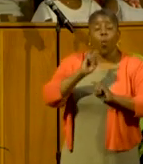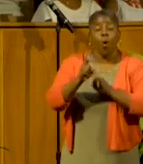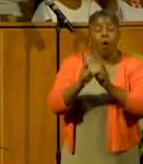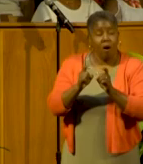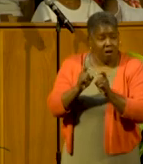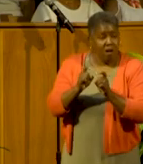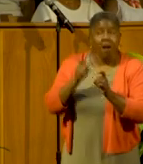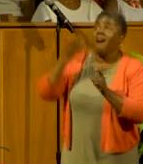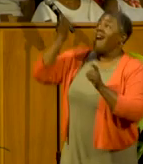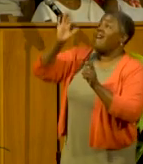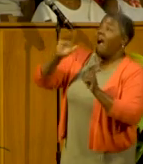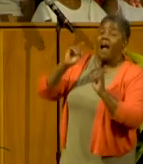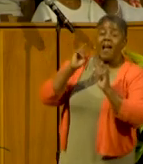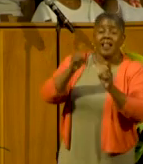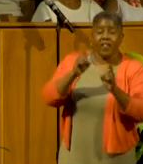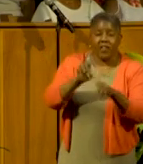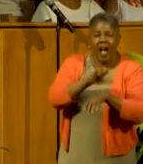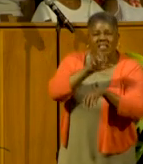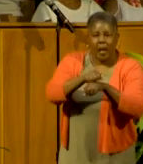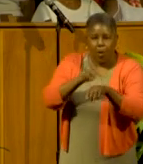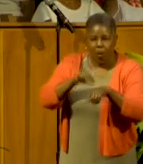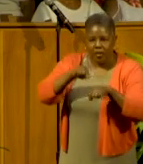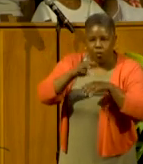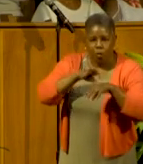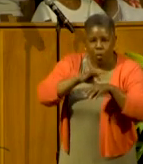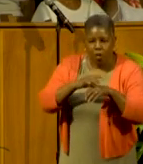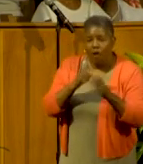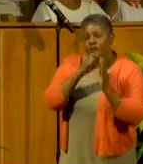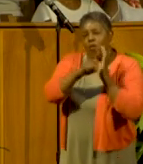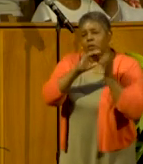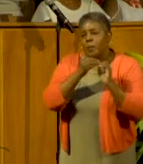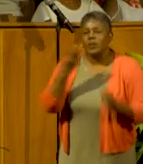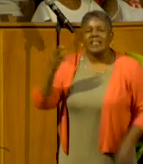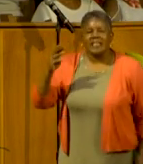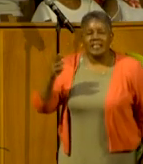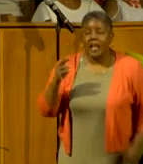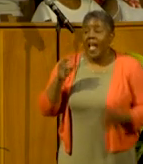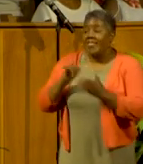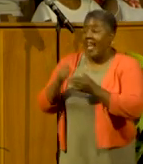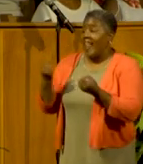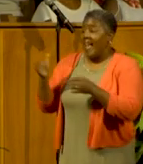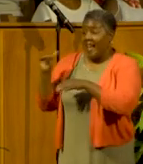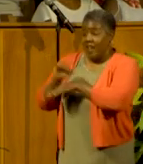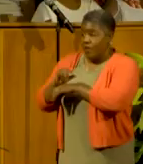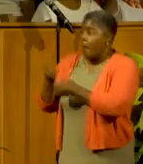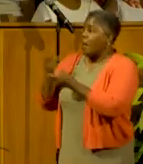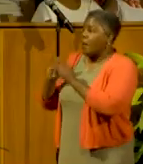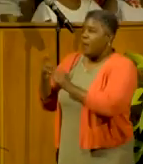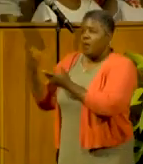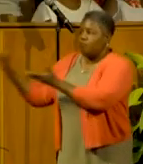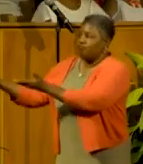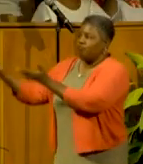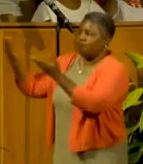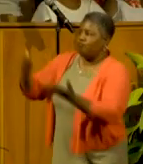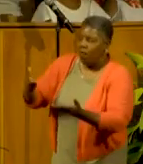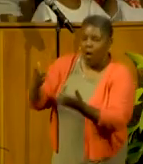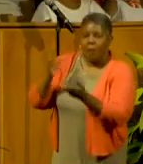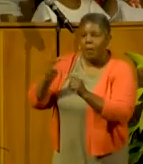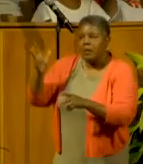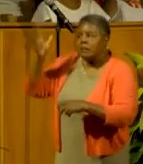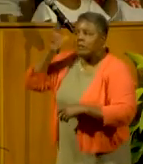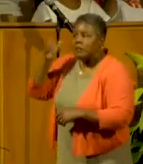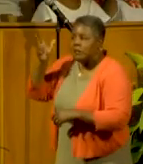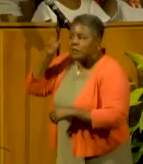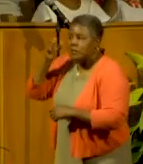earth. Come to verse 16 with me. That evening they brought to him many who were possessed with demons, and he cast